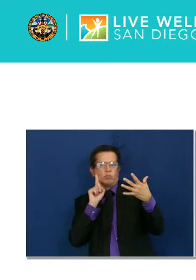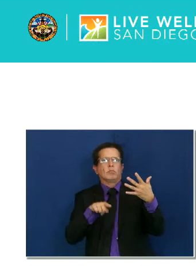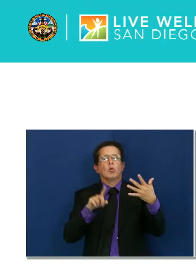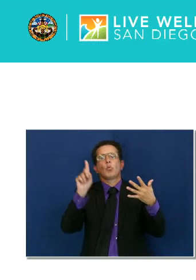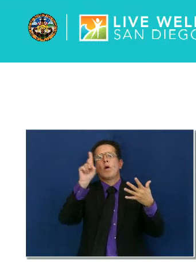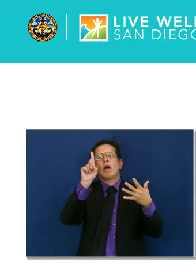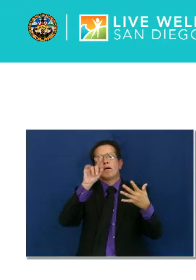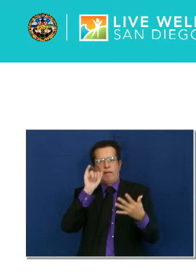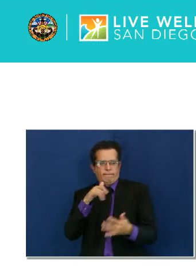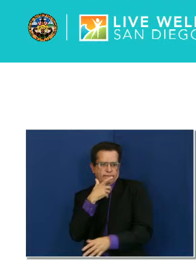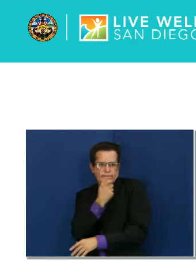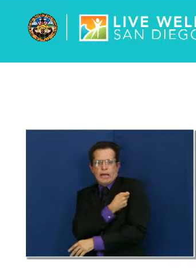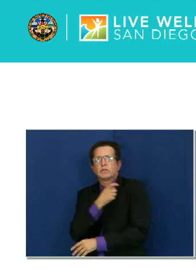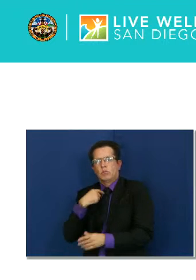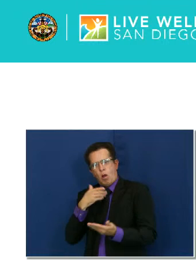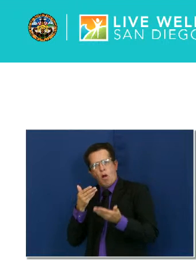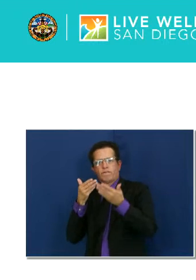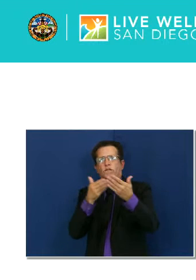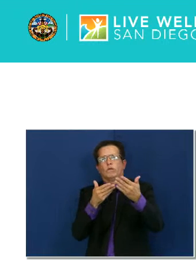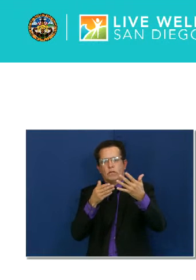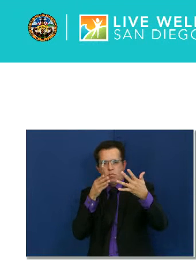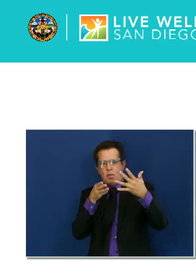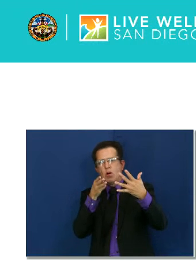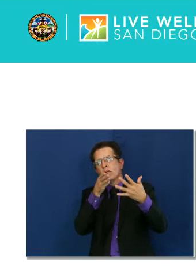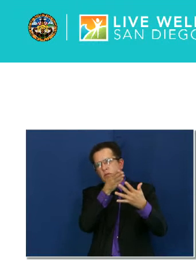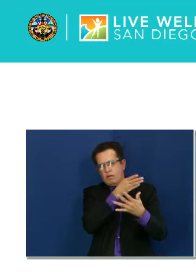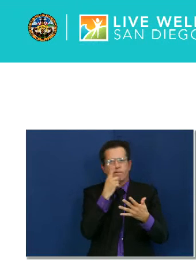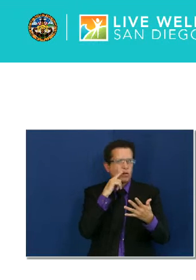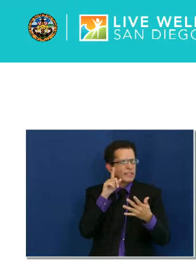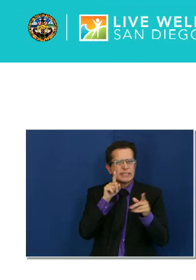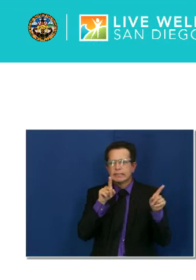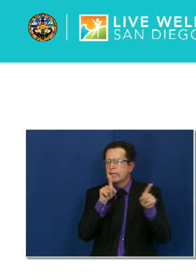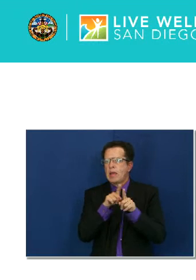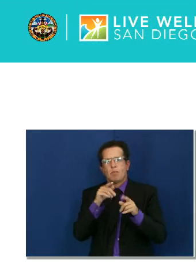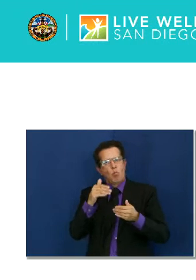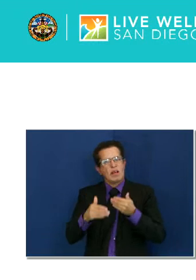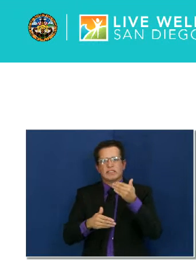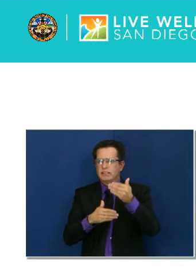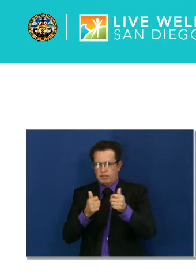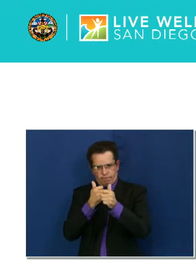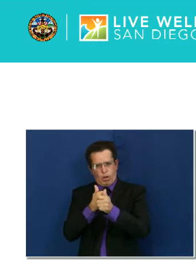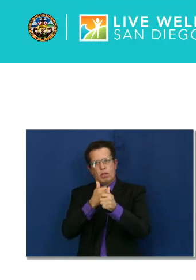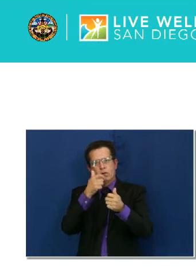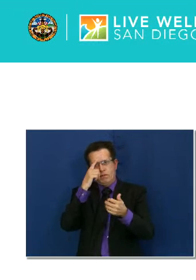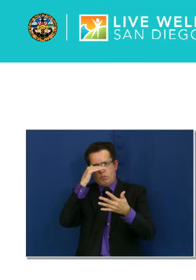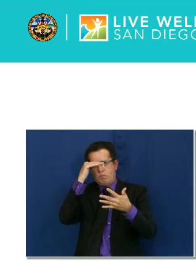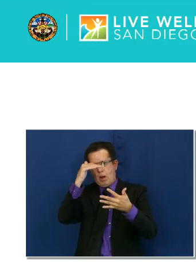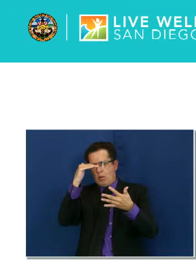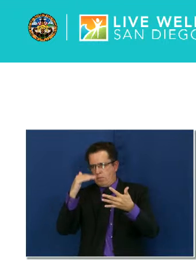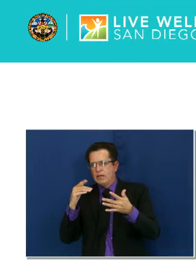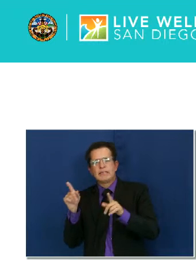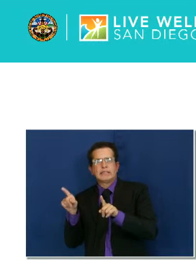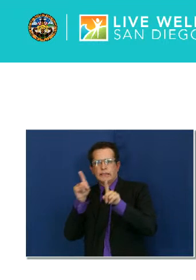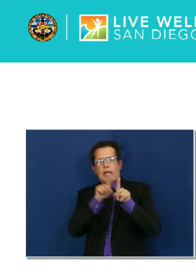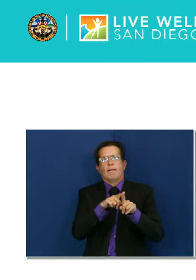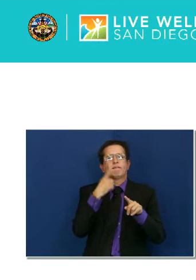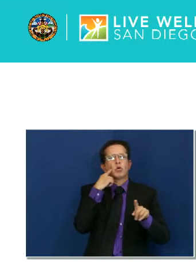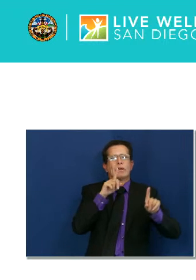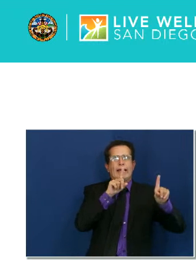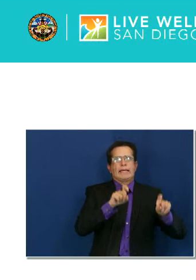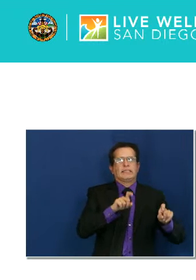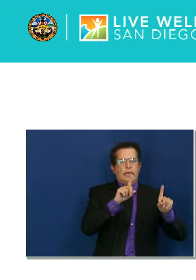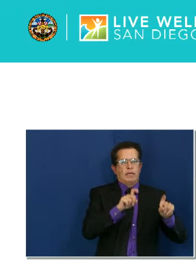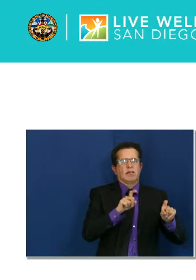vaccines are offered. So we will continue that same process as we have done with testing. Now, if you've heard